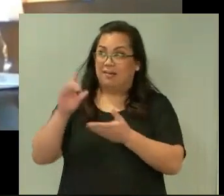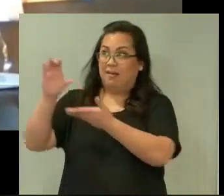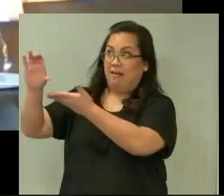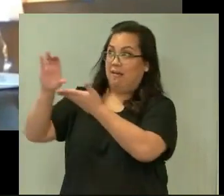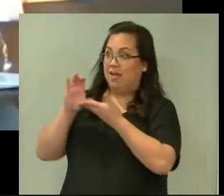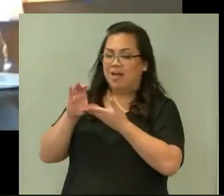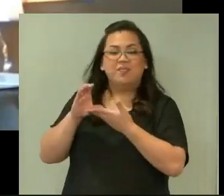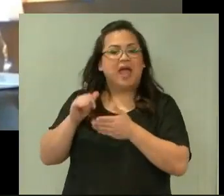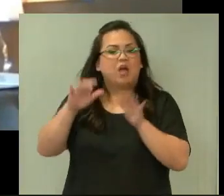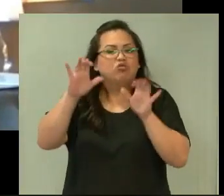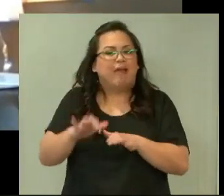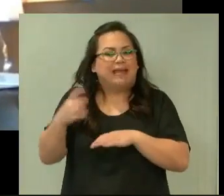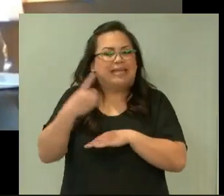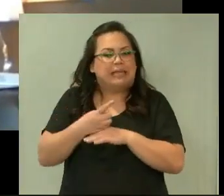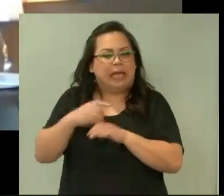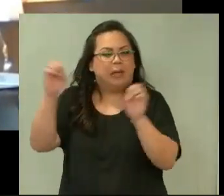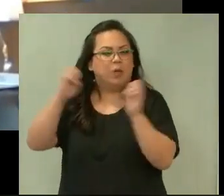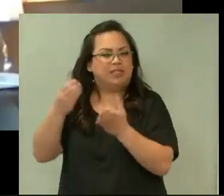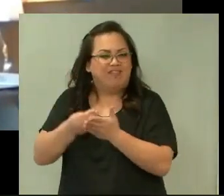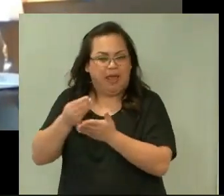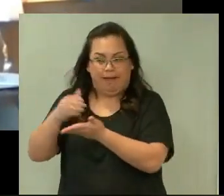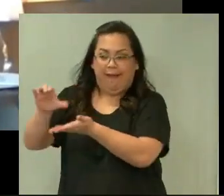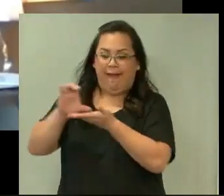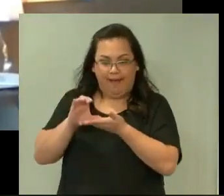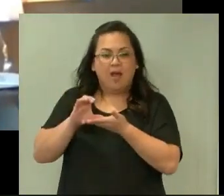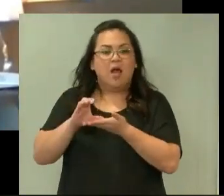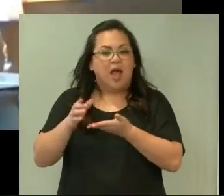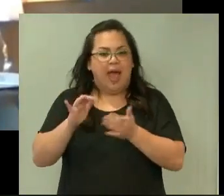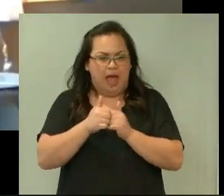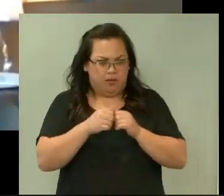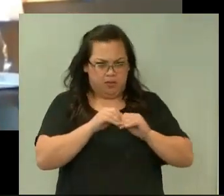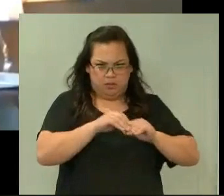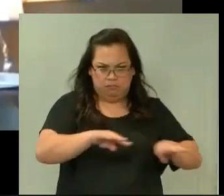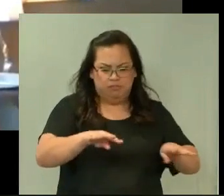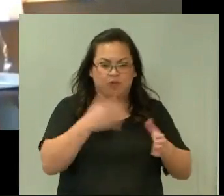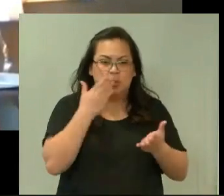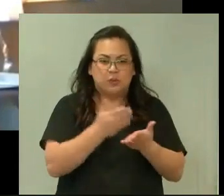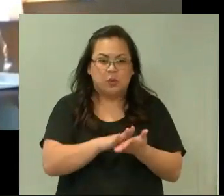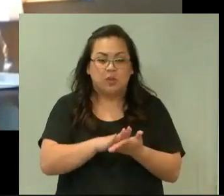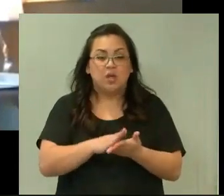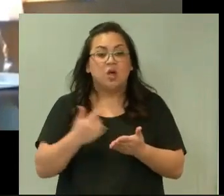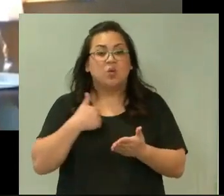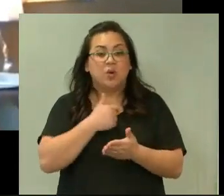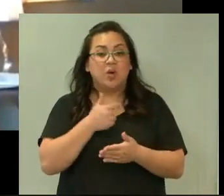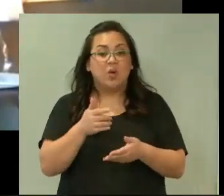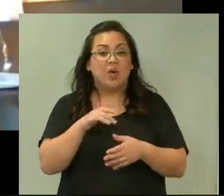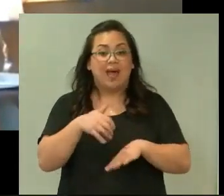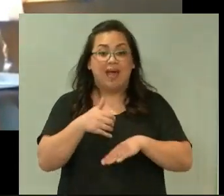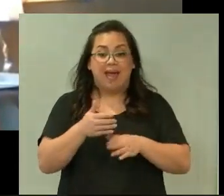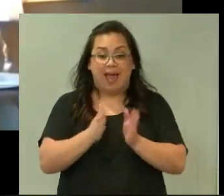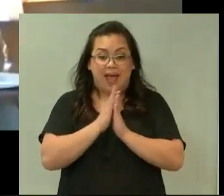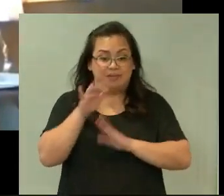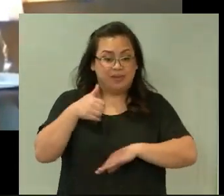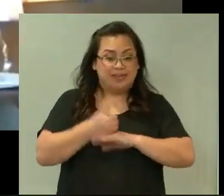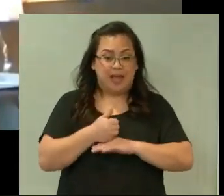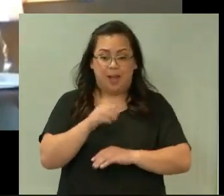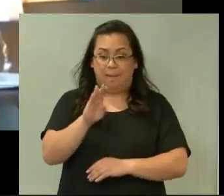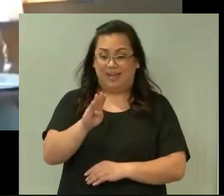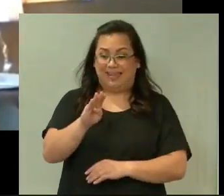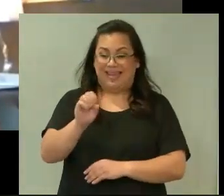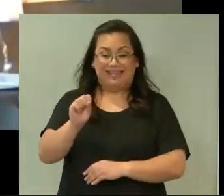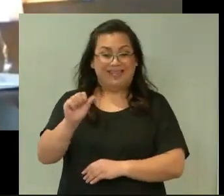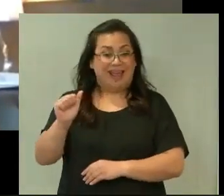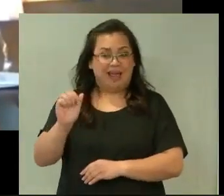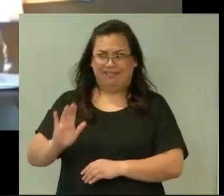day fund. Everyone remembers when the advocates were calling for the creation of the BSA in 2014.